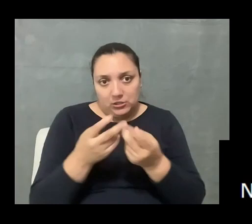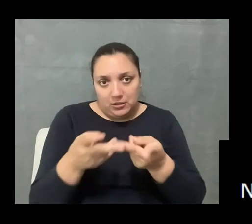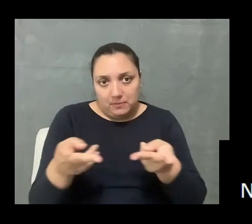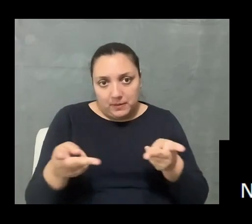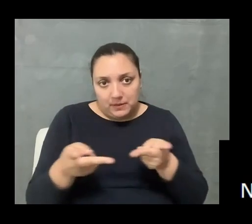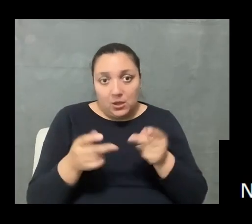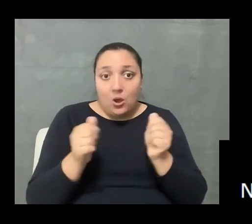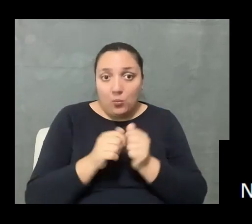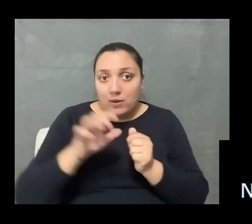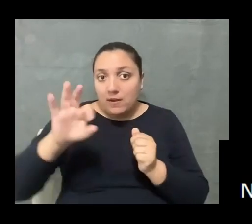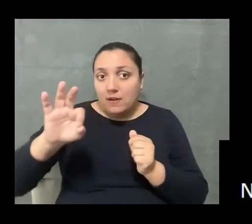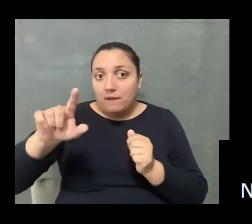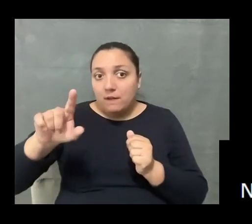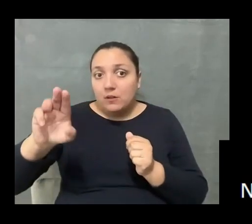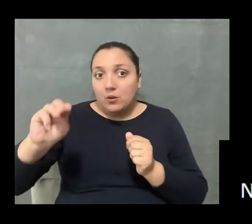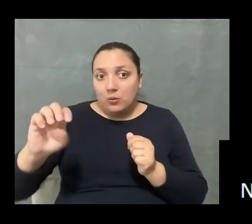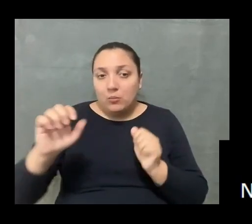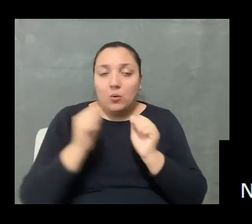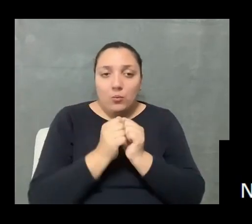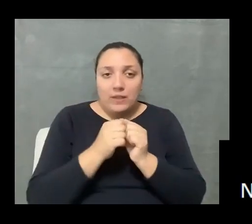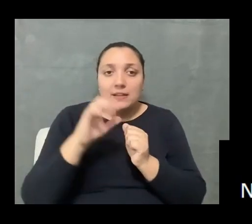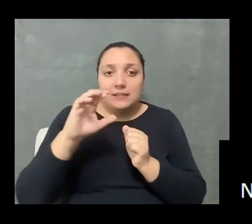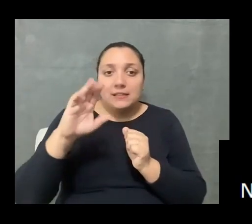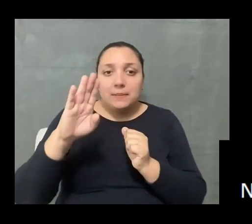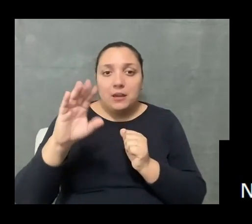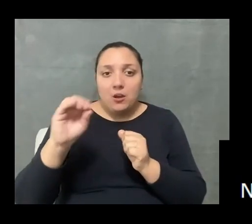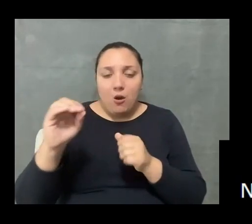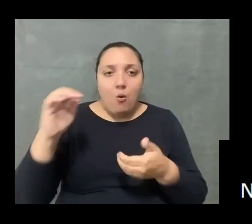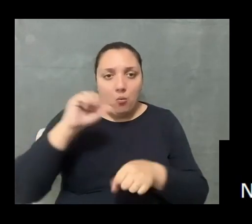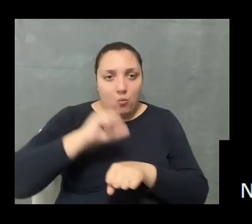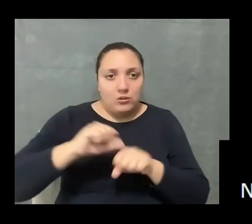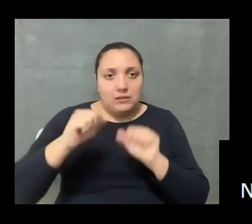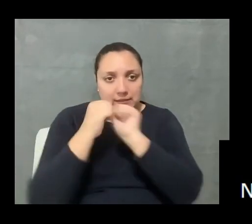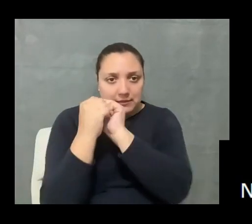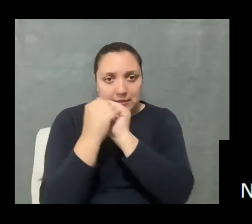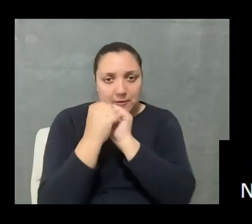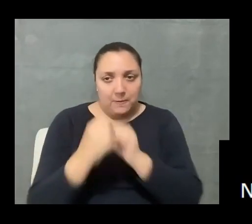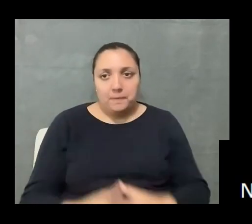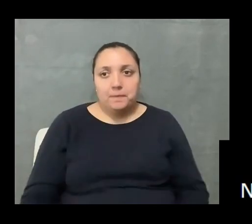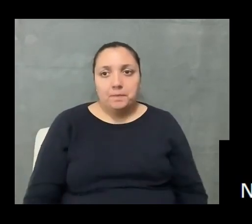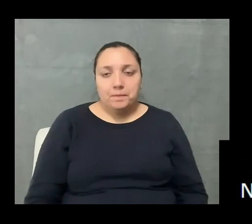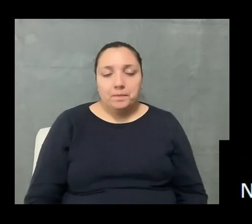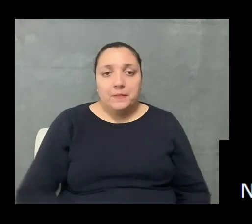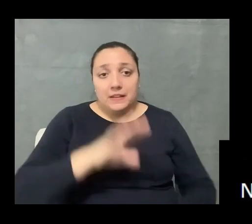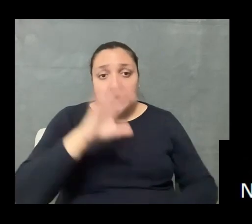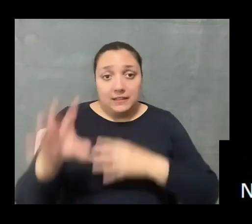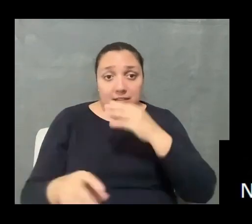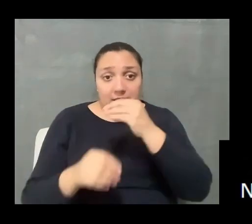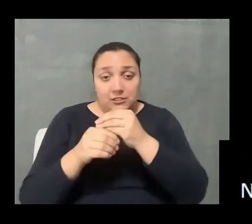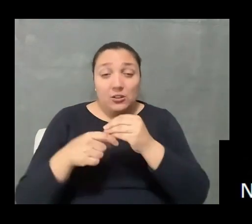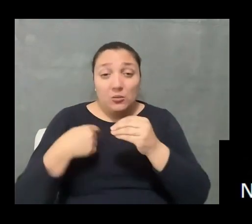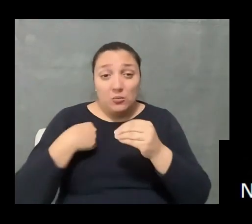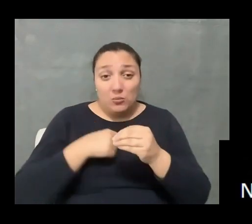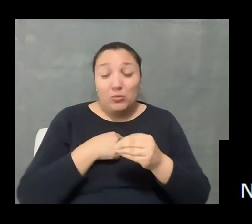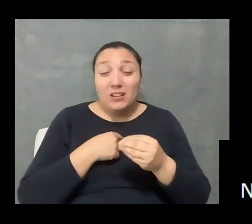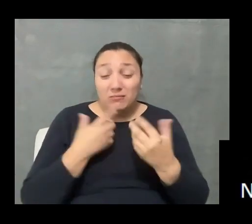Flume and local CBO employee working hand in hand. In addition, we had to spend a lot of time investing